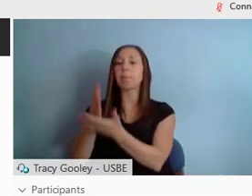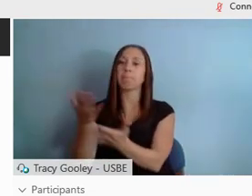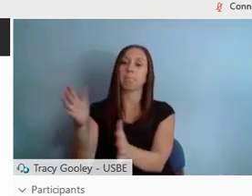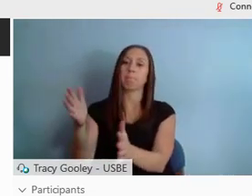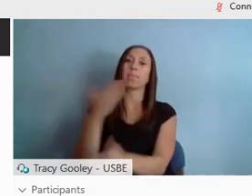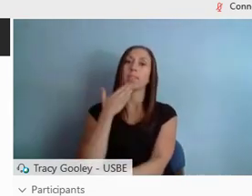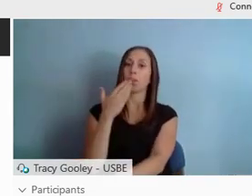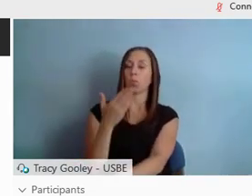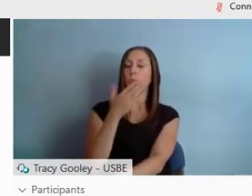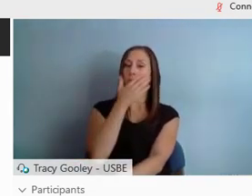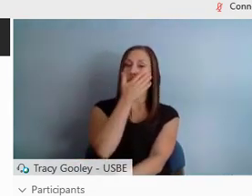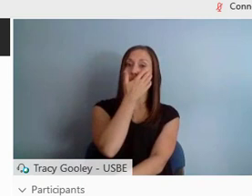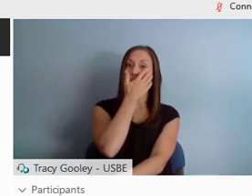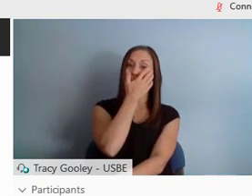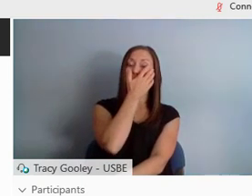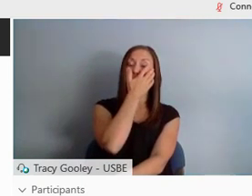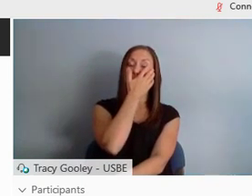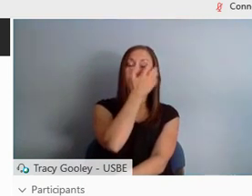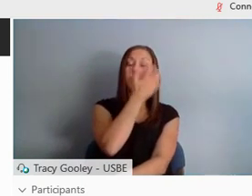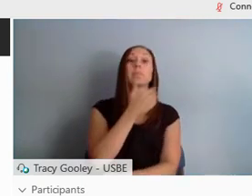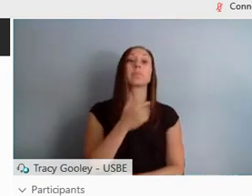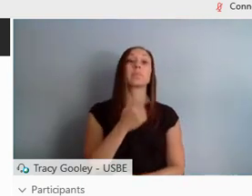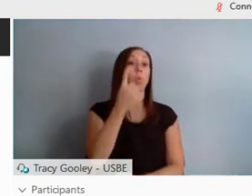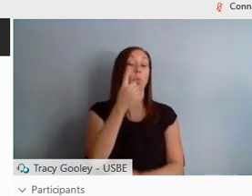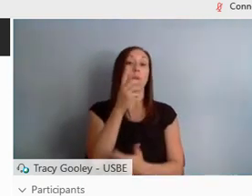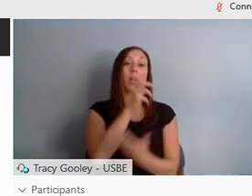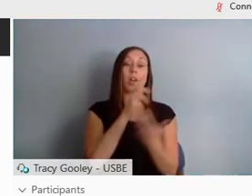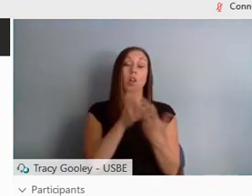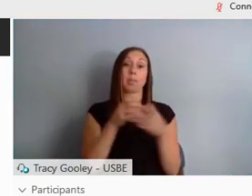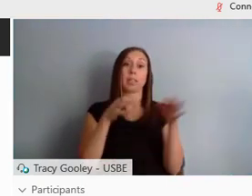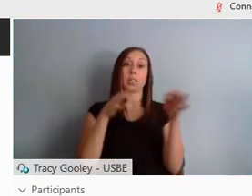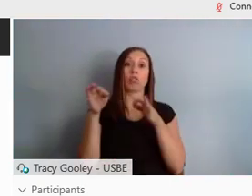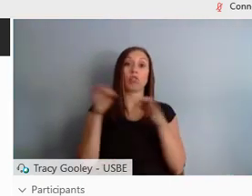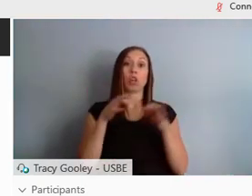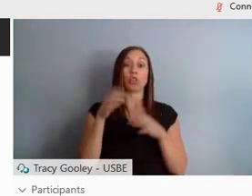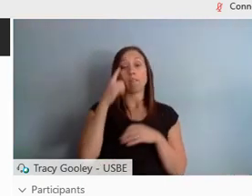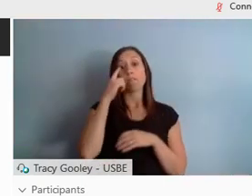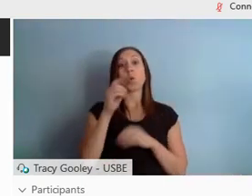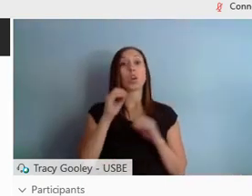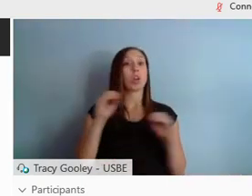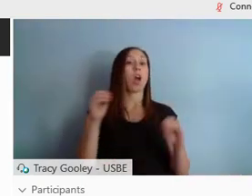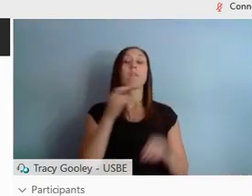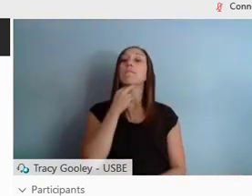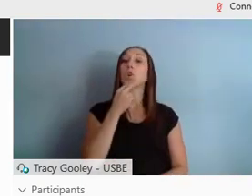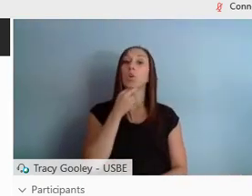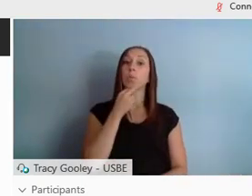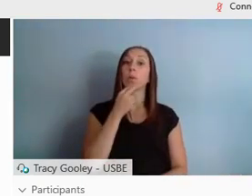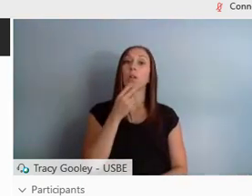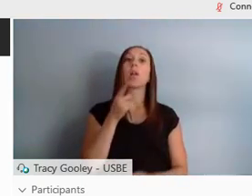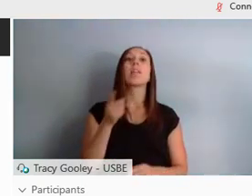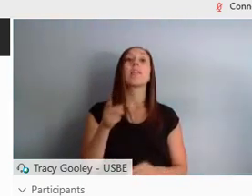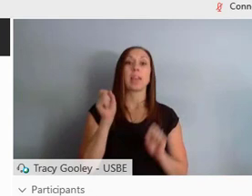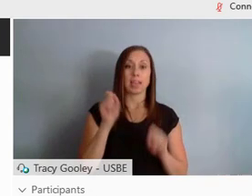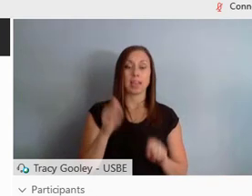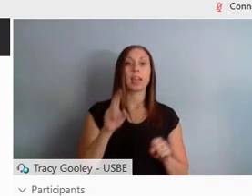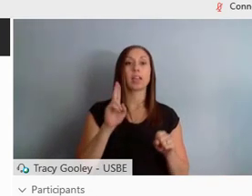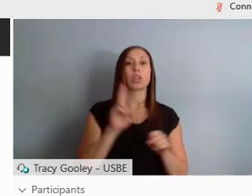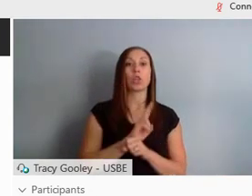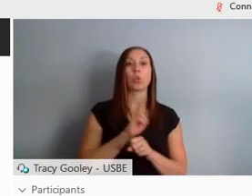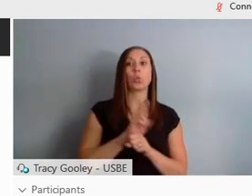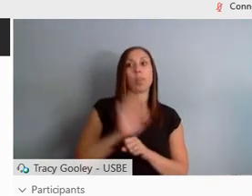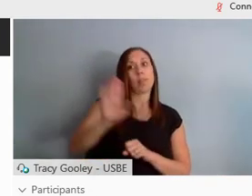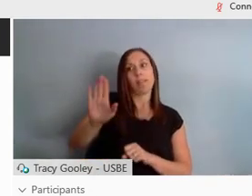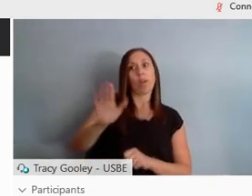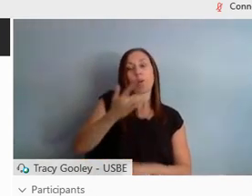them. And then we just have the one accommodated instruction for our nonverbal students that they will be allowed to count using their